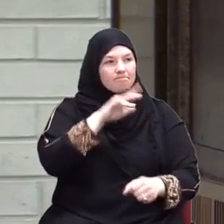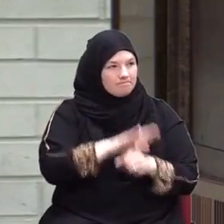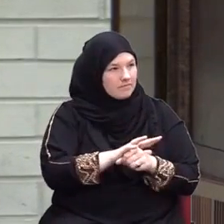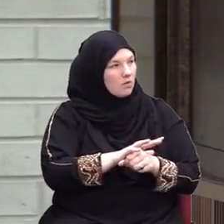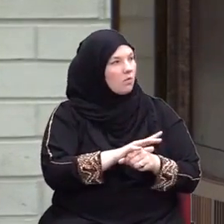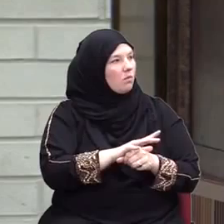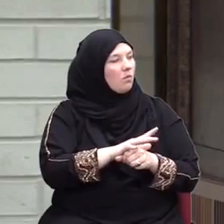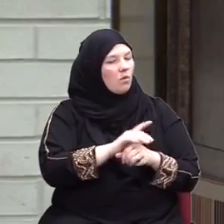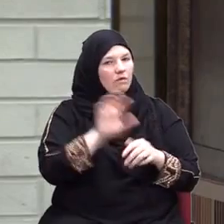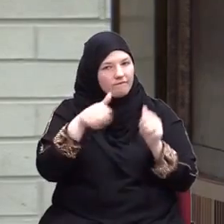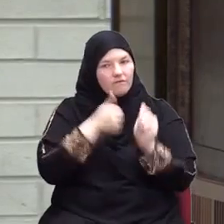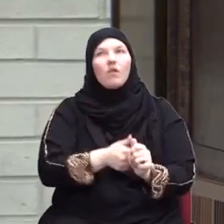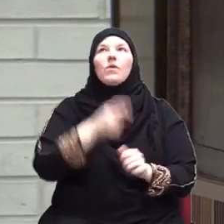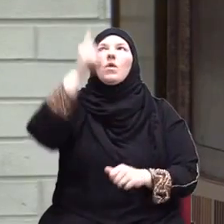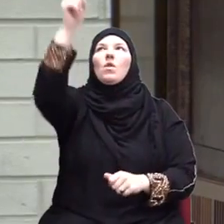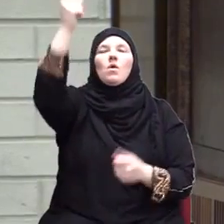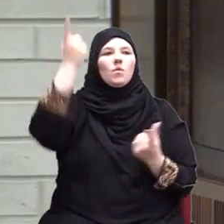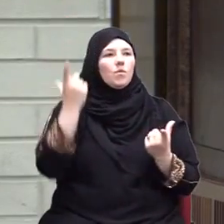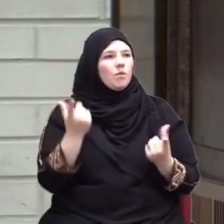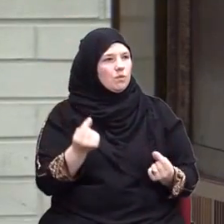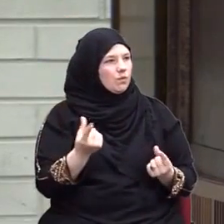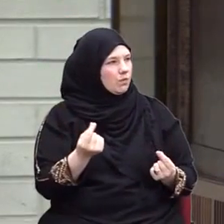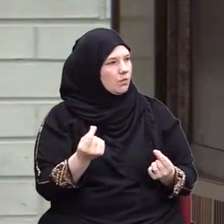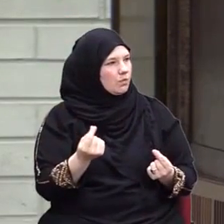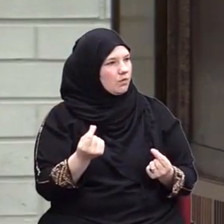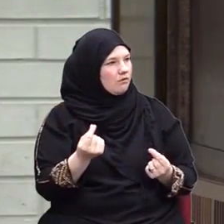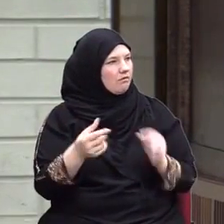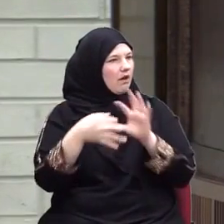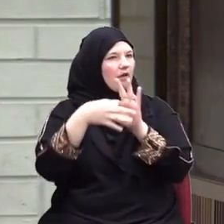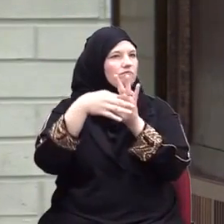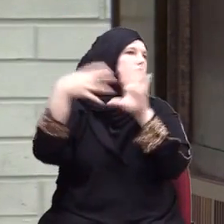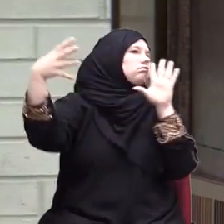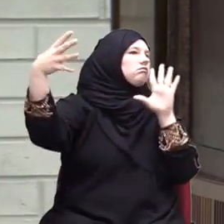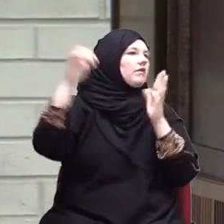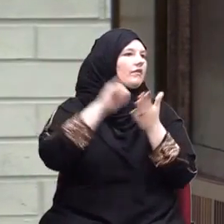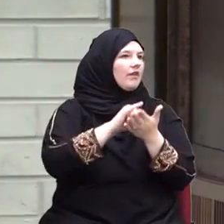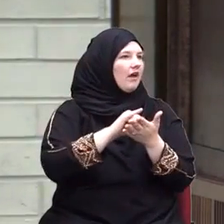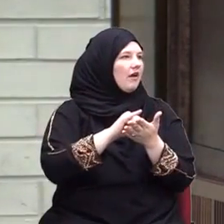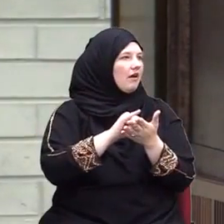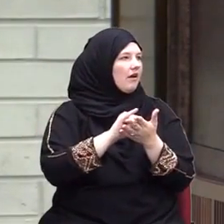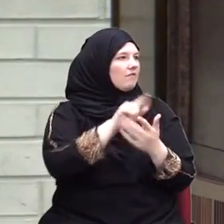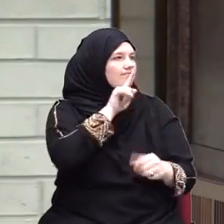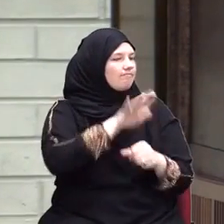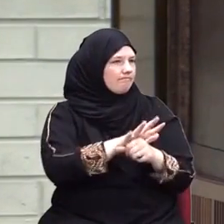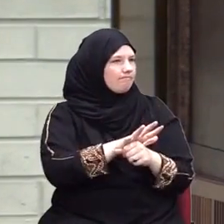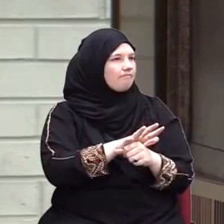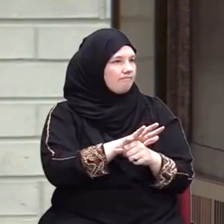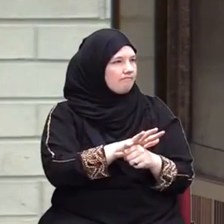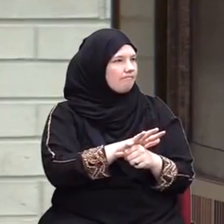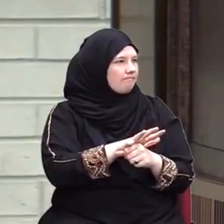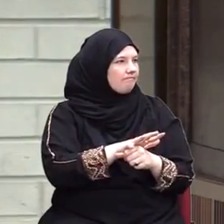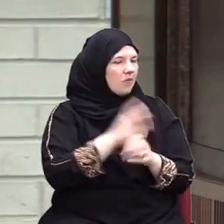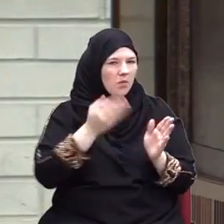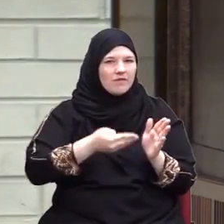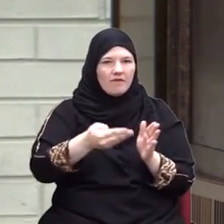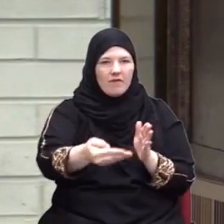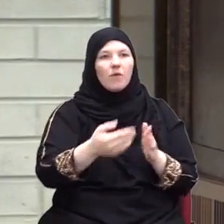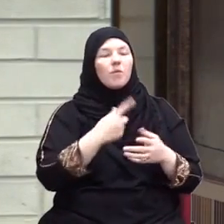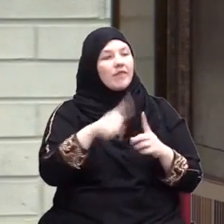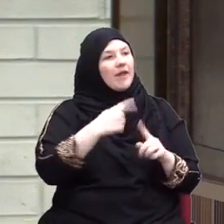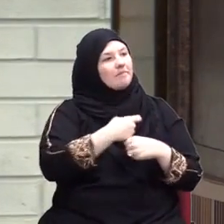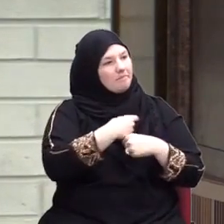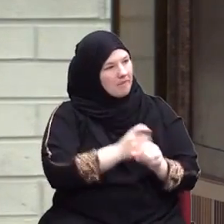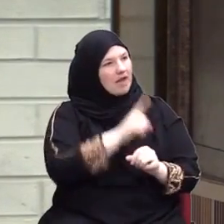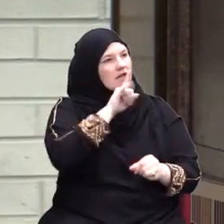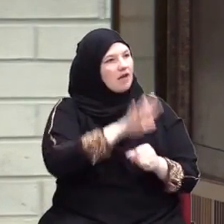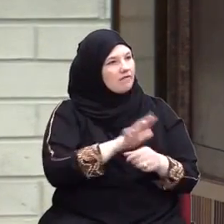Allah, what do? They break away from that covenant. This is the element of fisq. After they make a